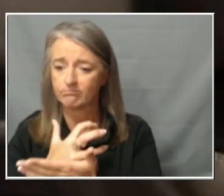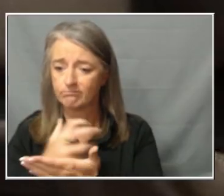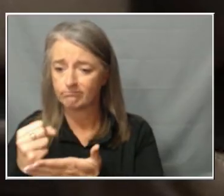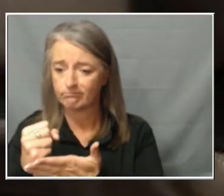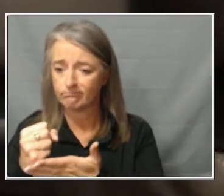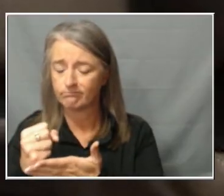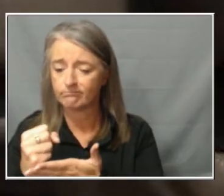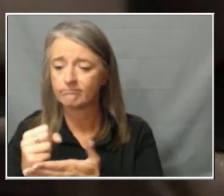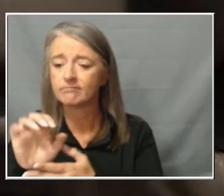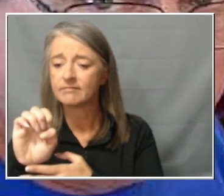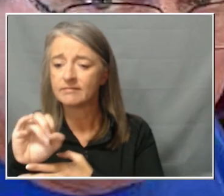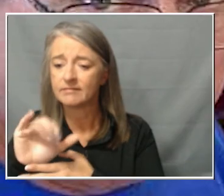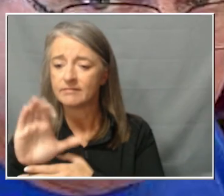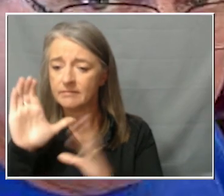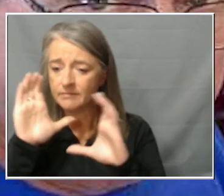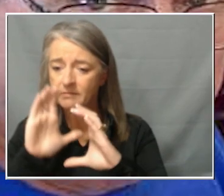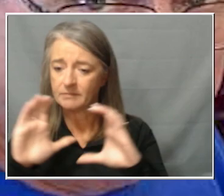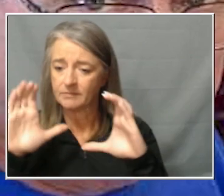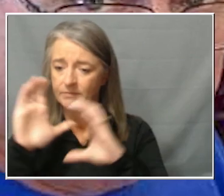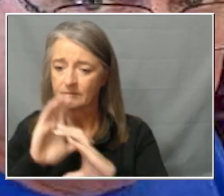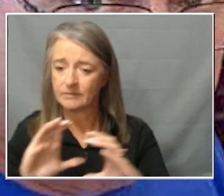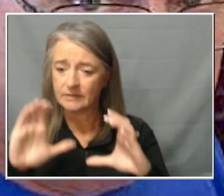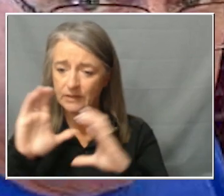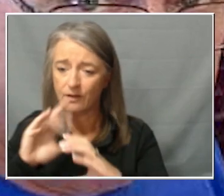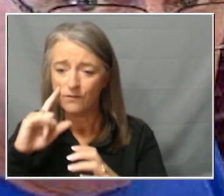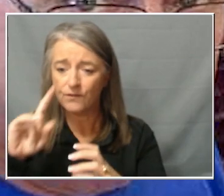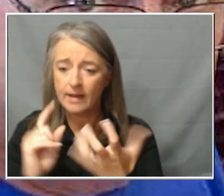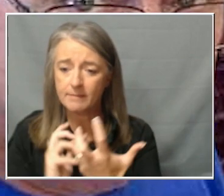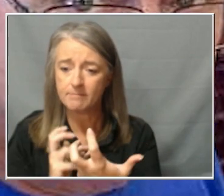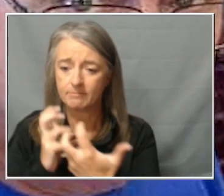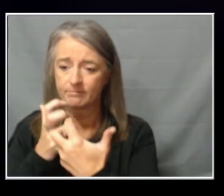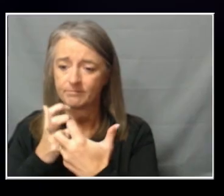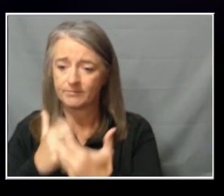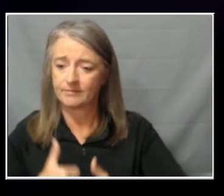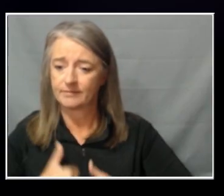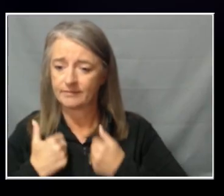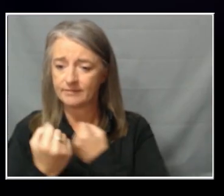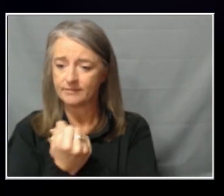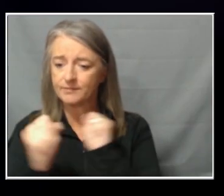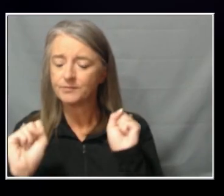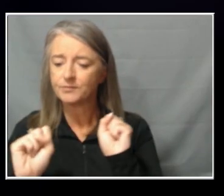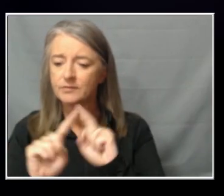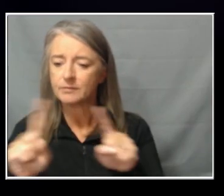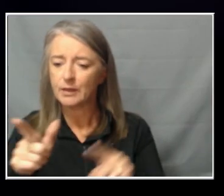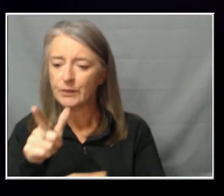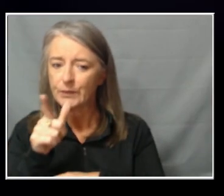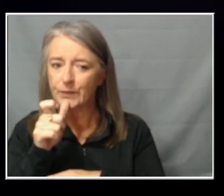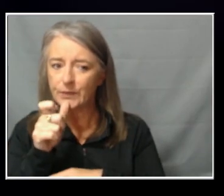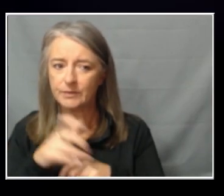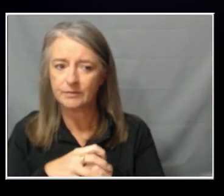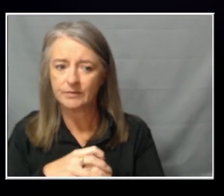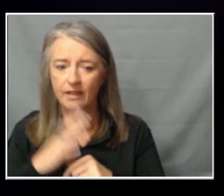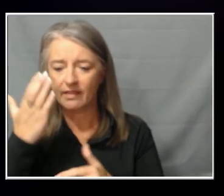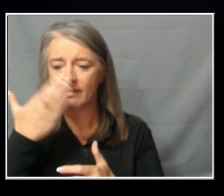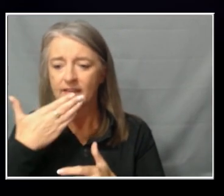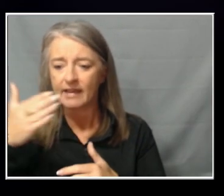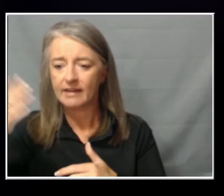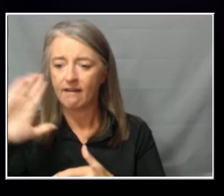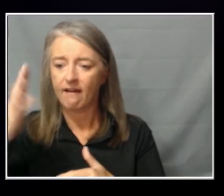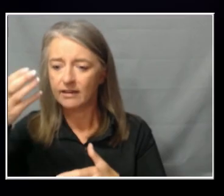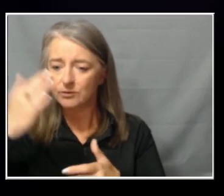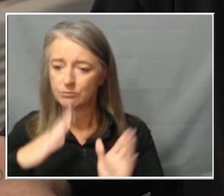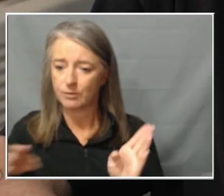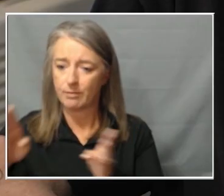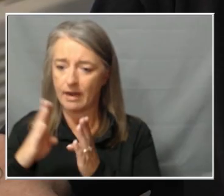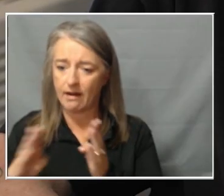into search mode for that 1 in a million donor match that would save his life. But who? It's almost like God was preparing us for this. He